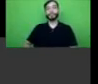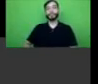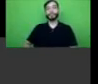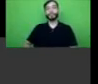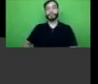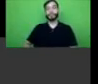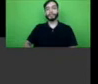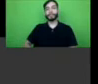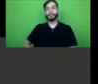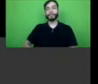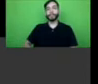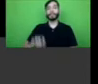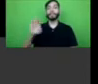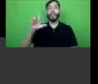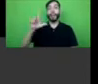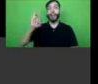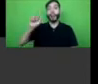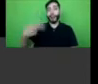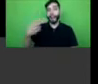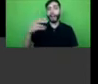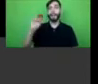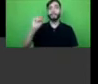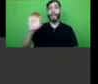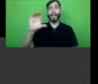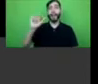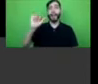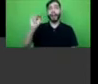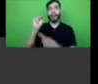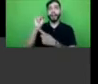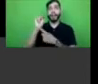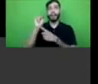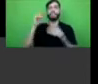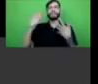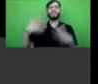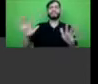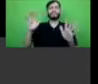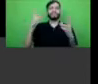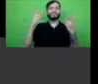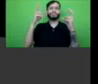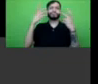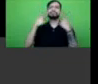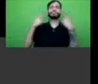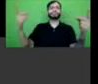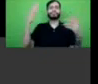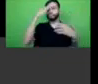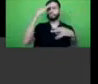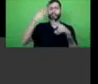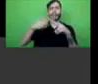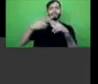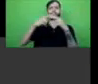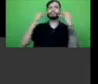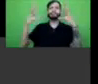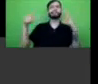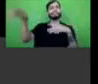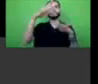Elijah Mclean became a household name months after being killed in Colorado because of the murder